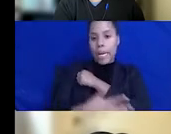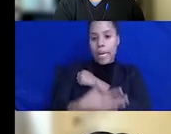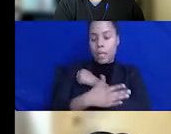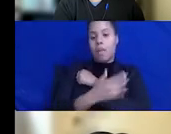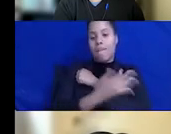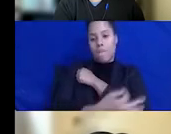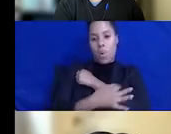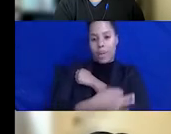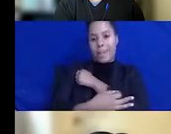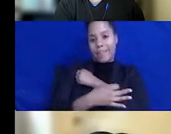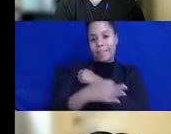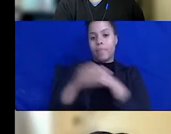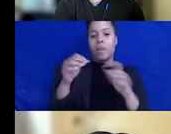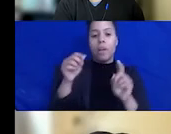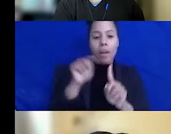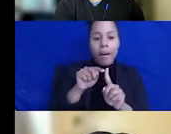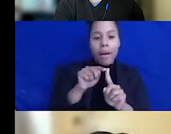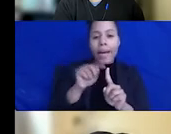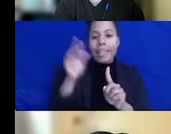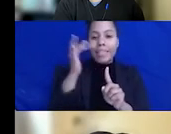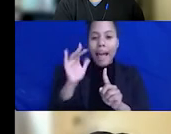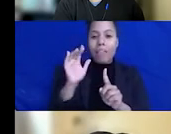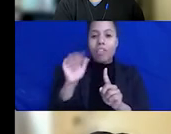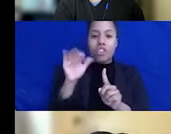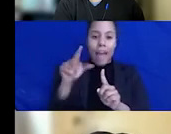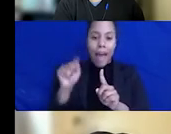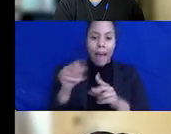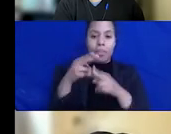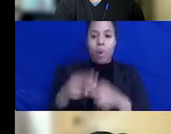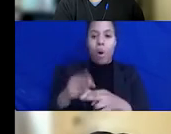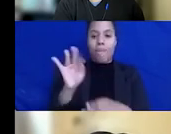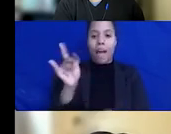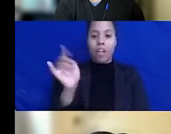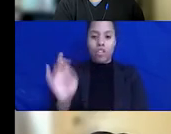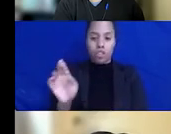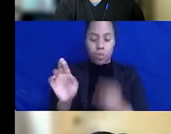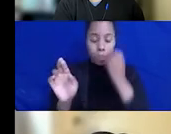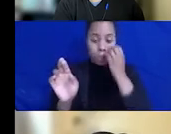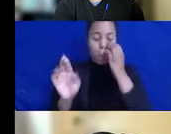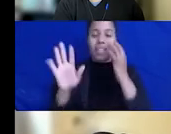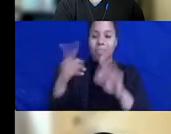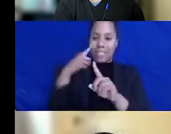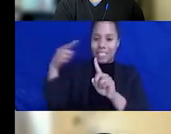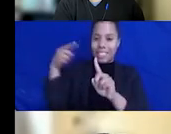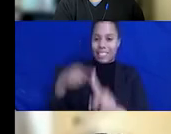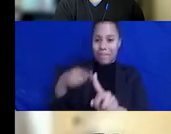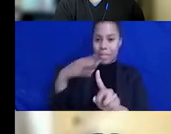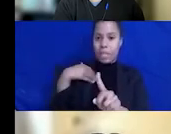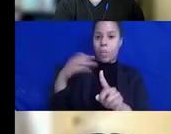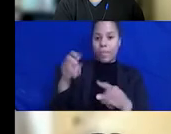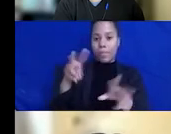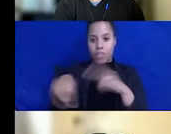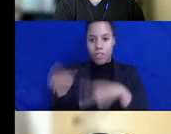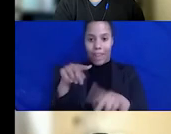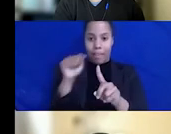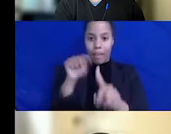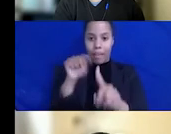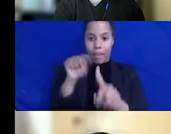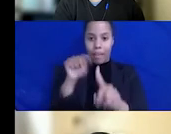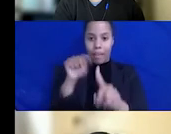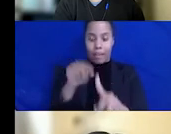This was a law specifically created to regulate government surveillance around national security. And it created the FISA court.